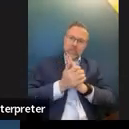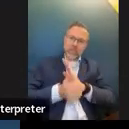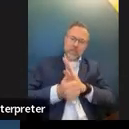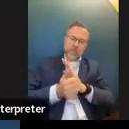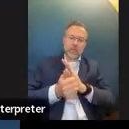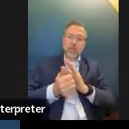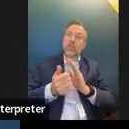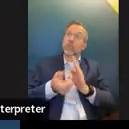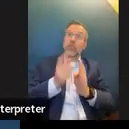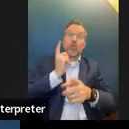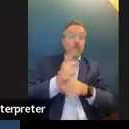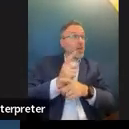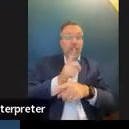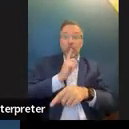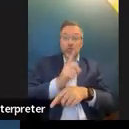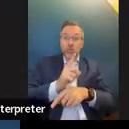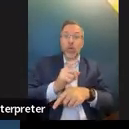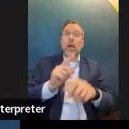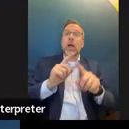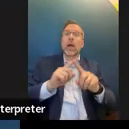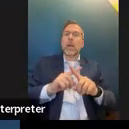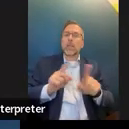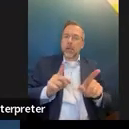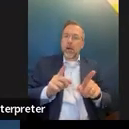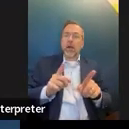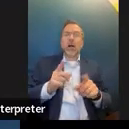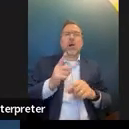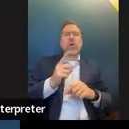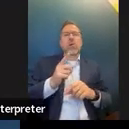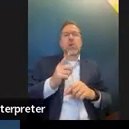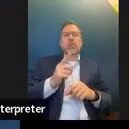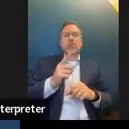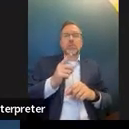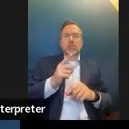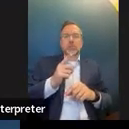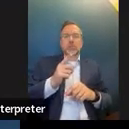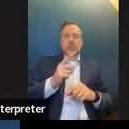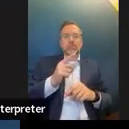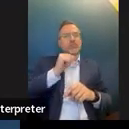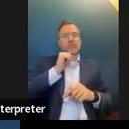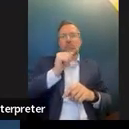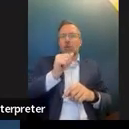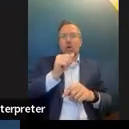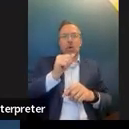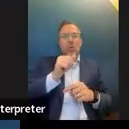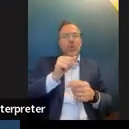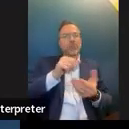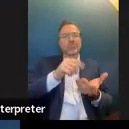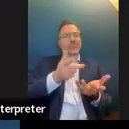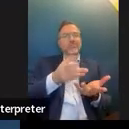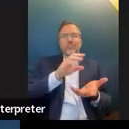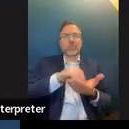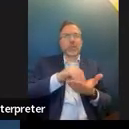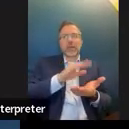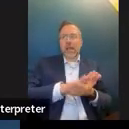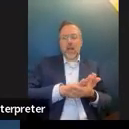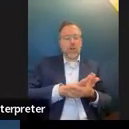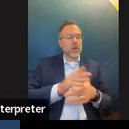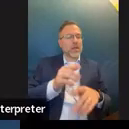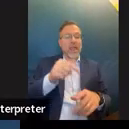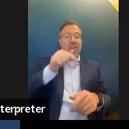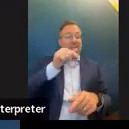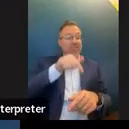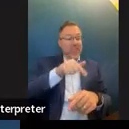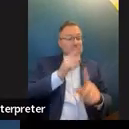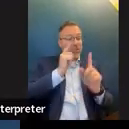order to show that progress, I wouldn't put, you know, they're currently doing this thing with 10% independence. I